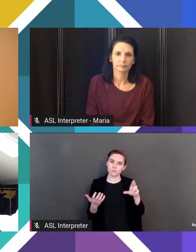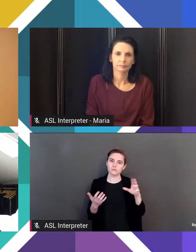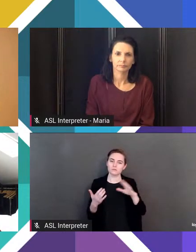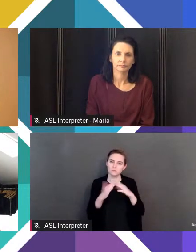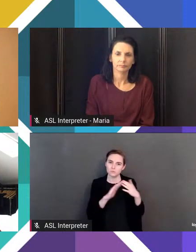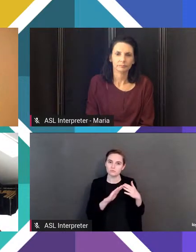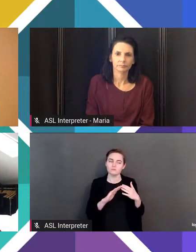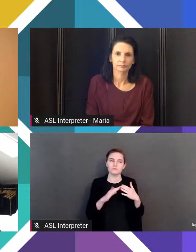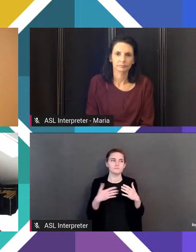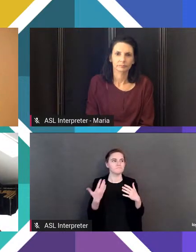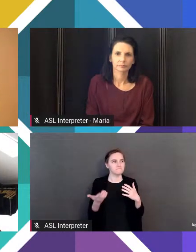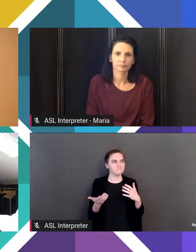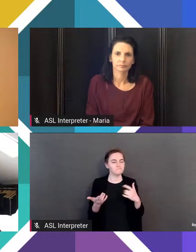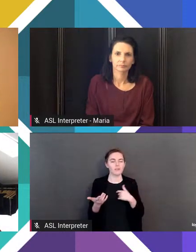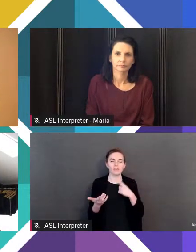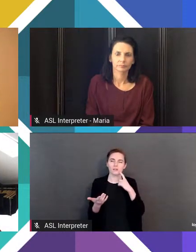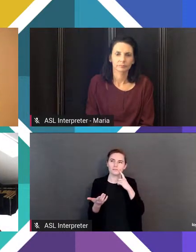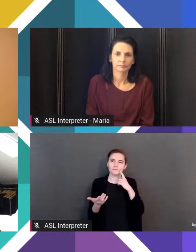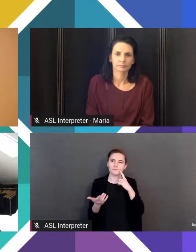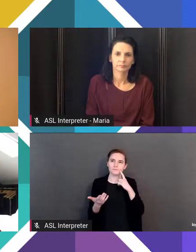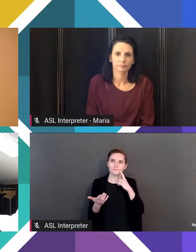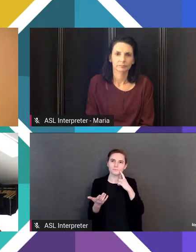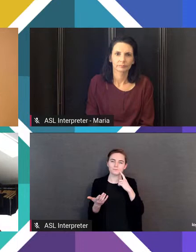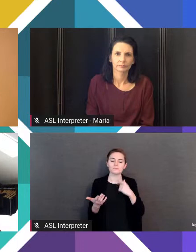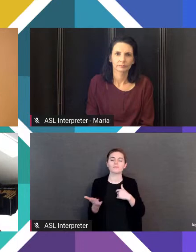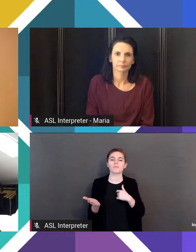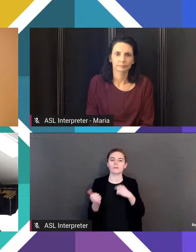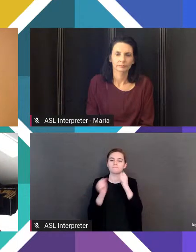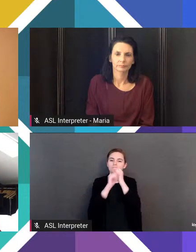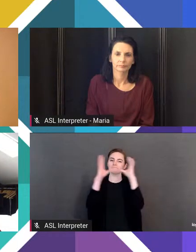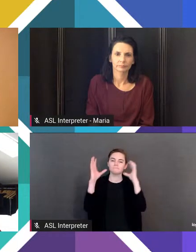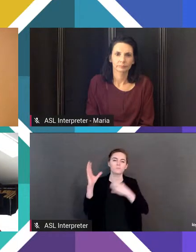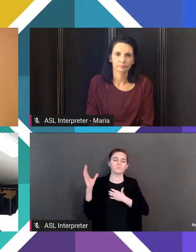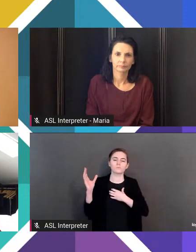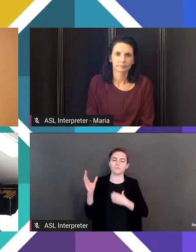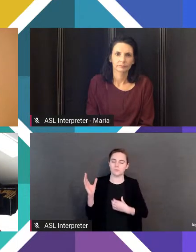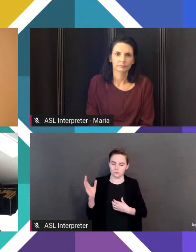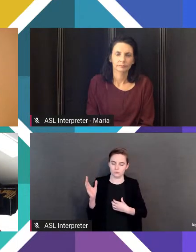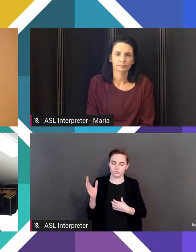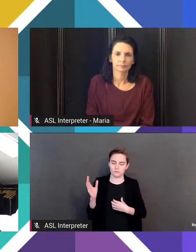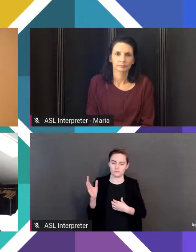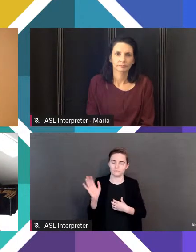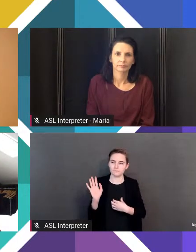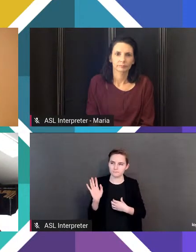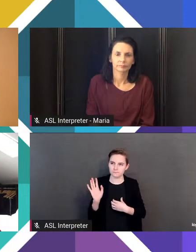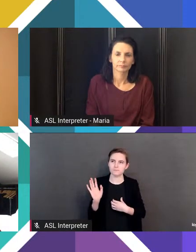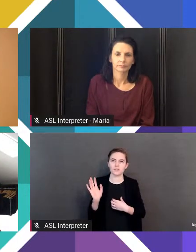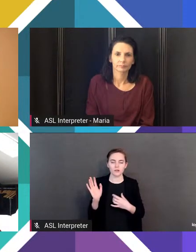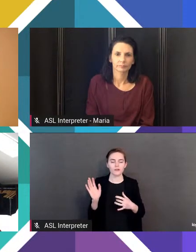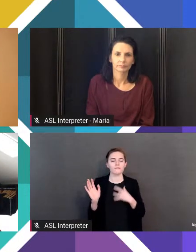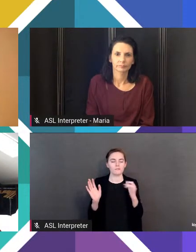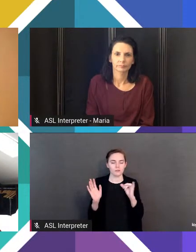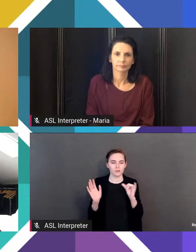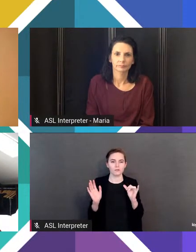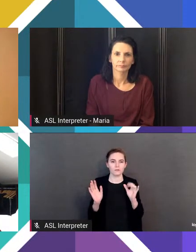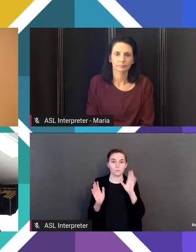I think like I wish, and I feel like it would be best